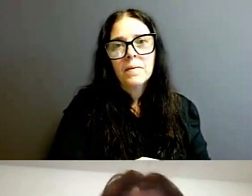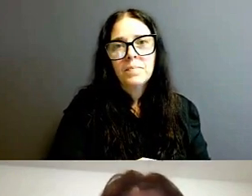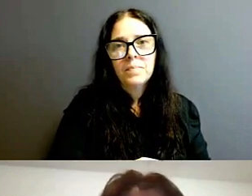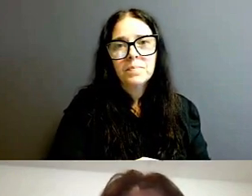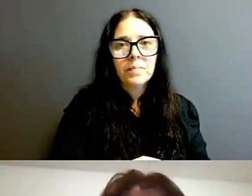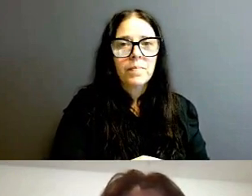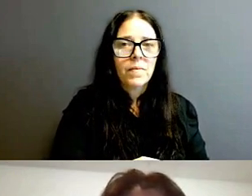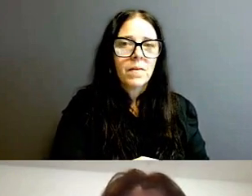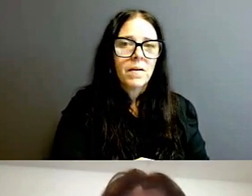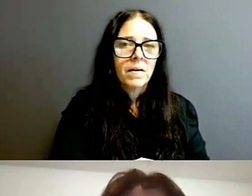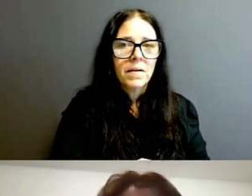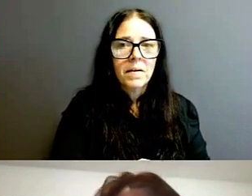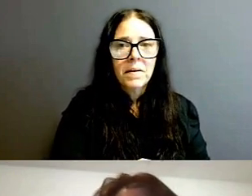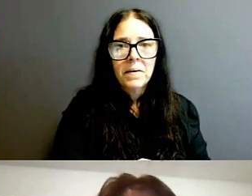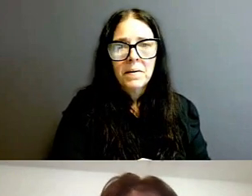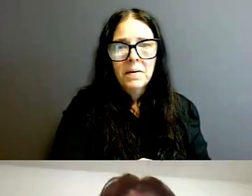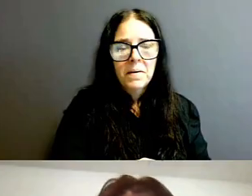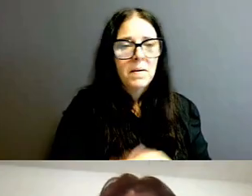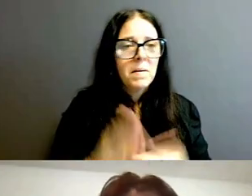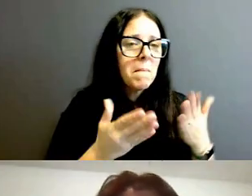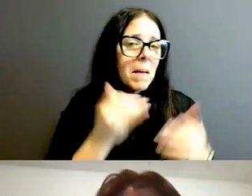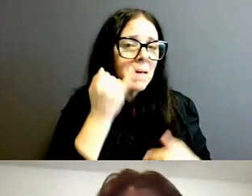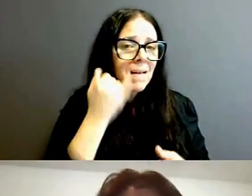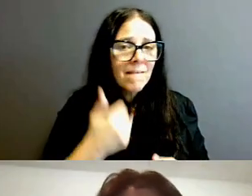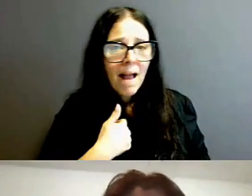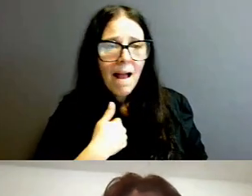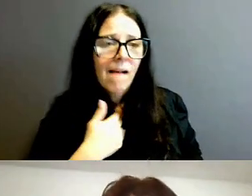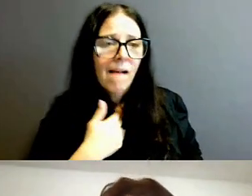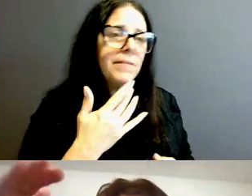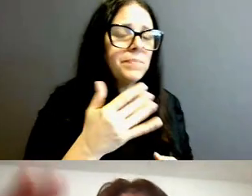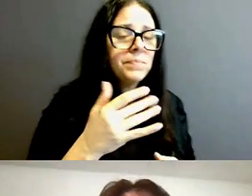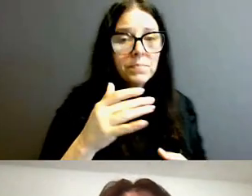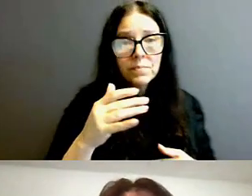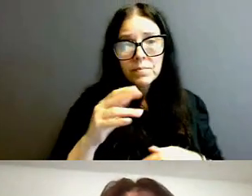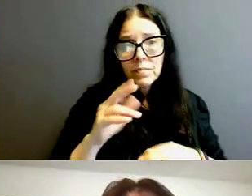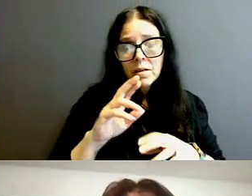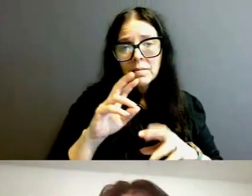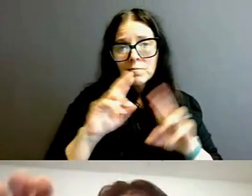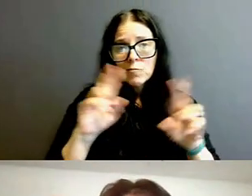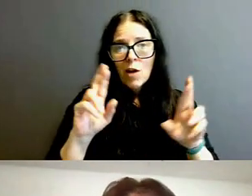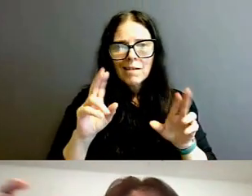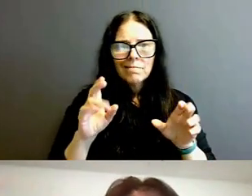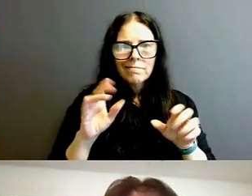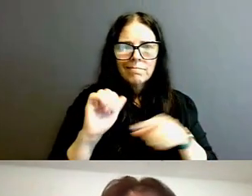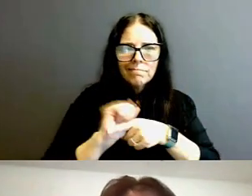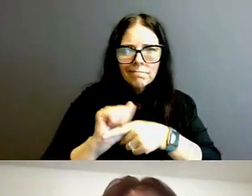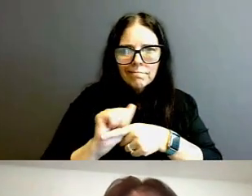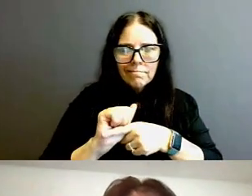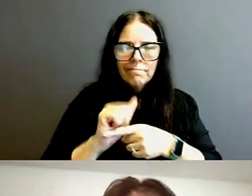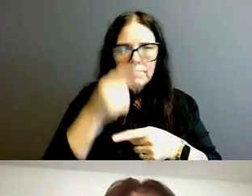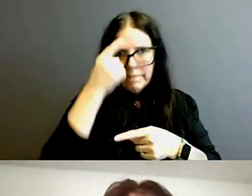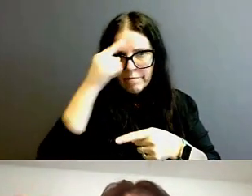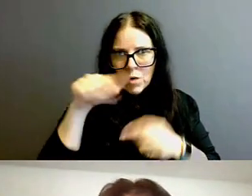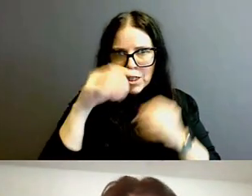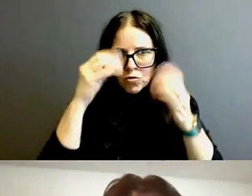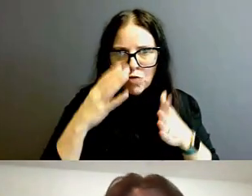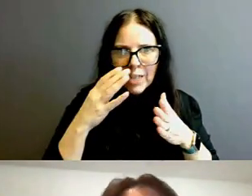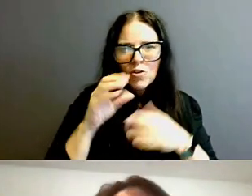onboarding training sessions for your instructors, make it more structured, take out a